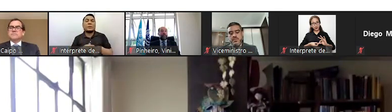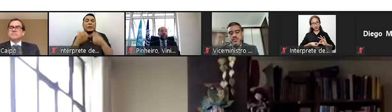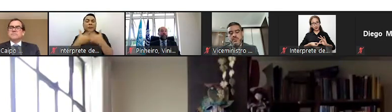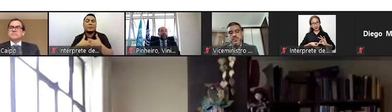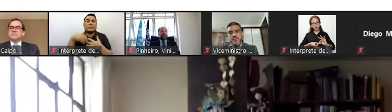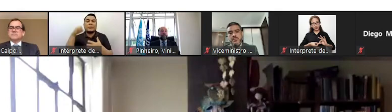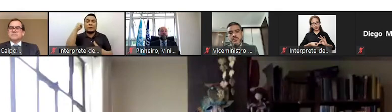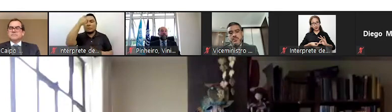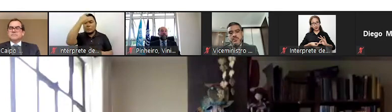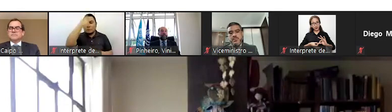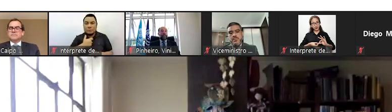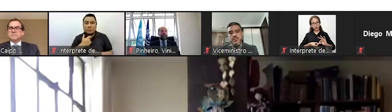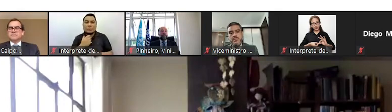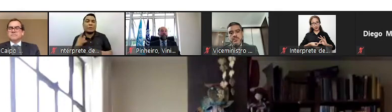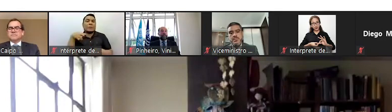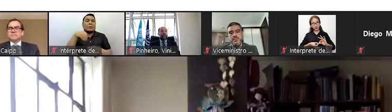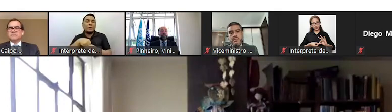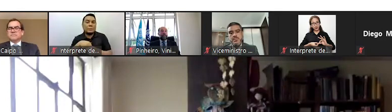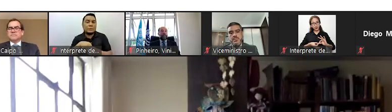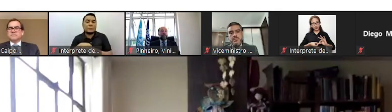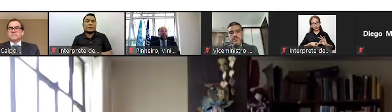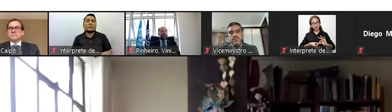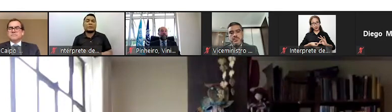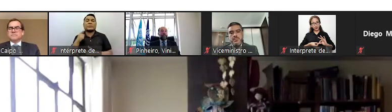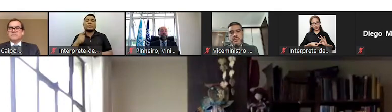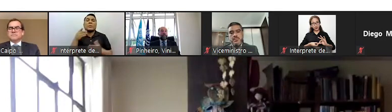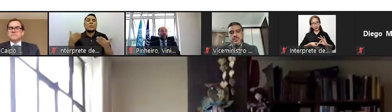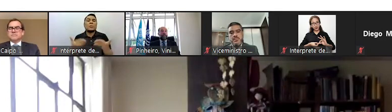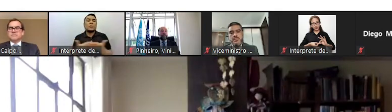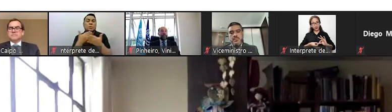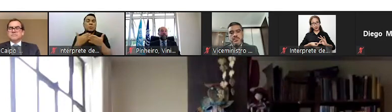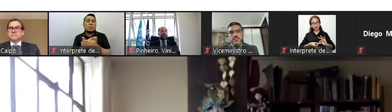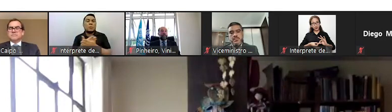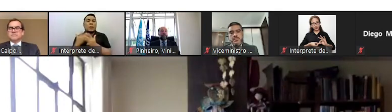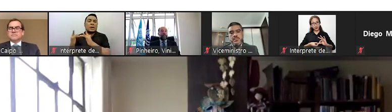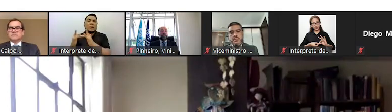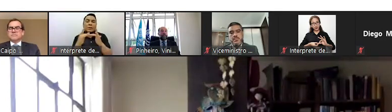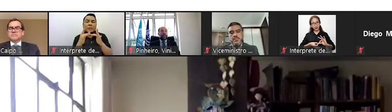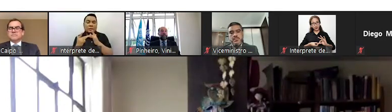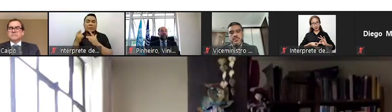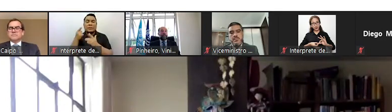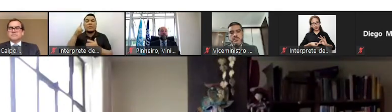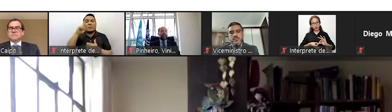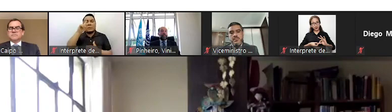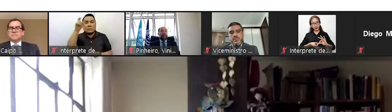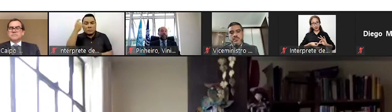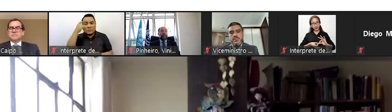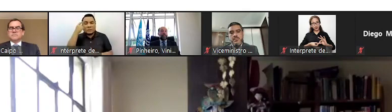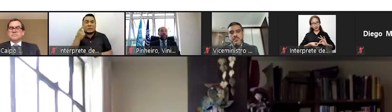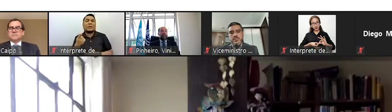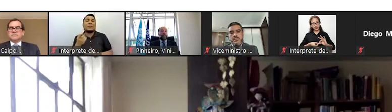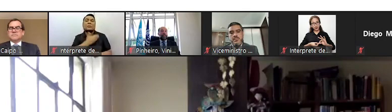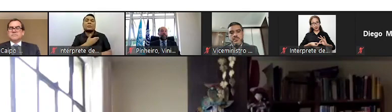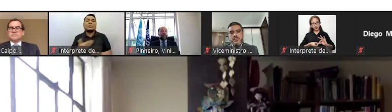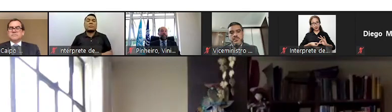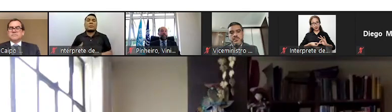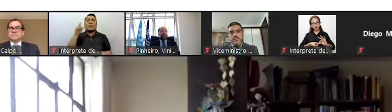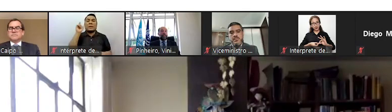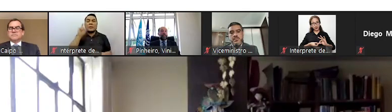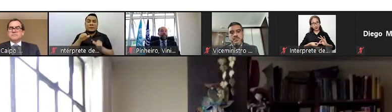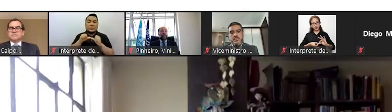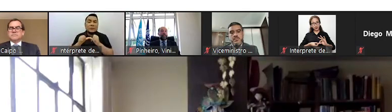national action plan on business and human rights to be a substantial part of a new state architecture of public